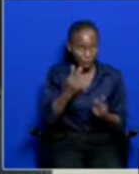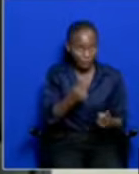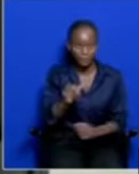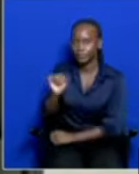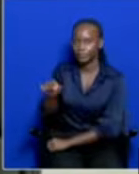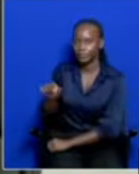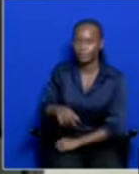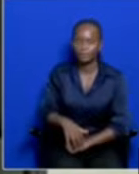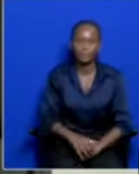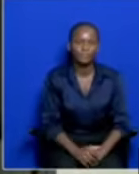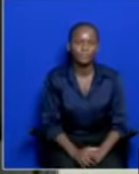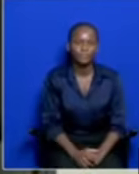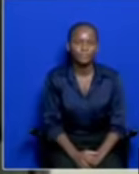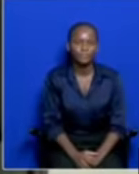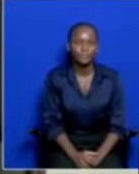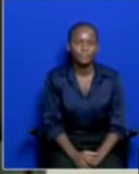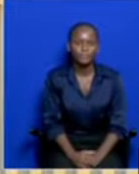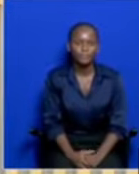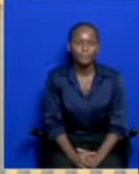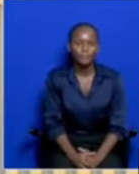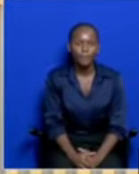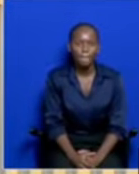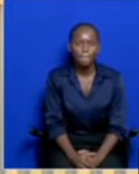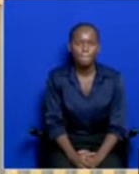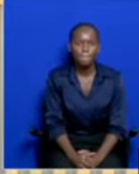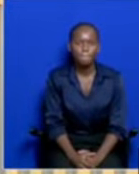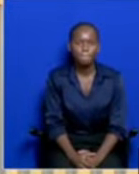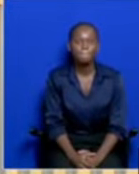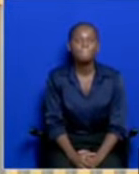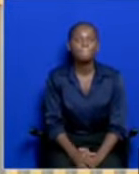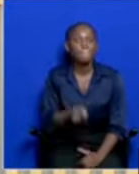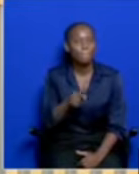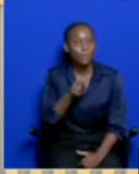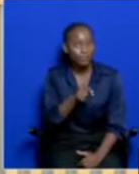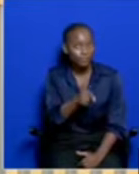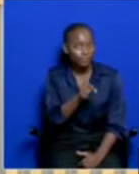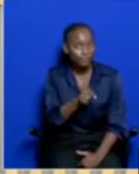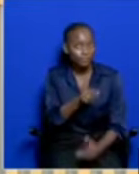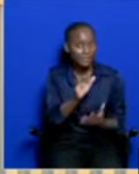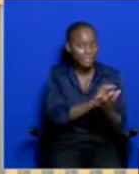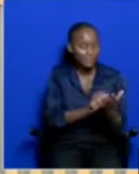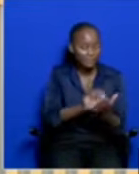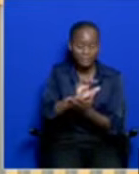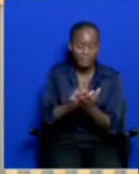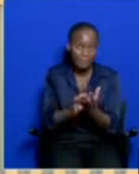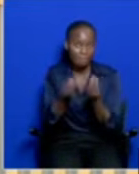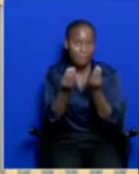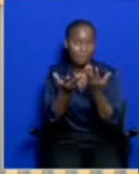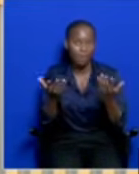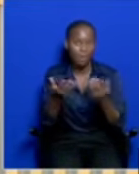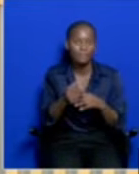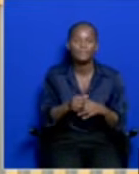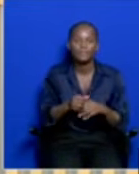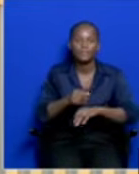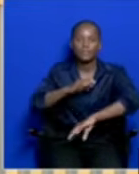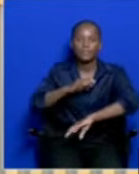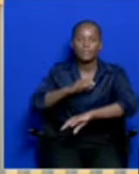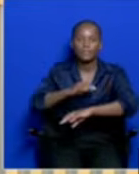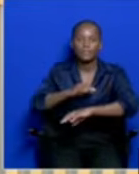these you obtained on the 2nd of May of 2023, as reflected at page